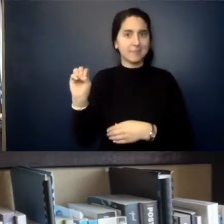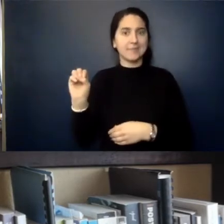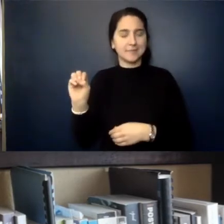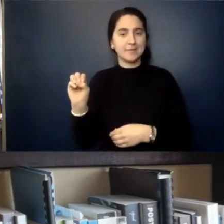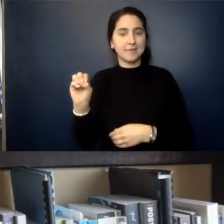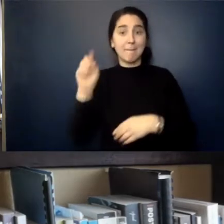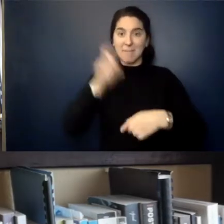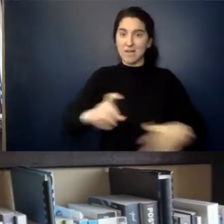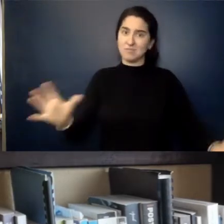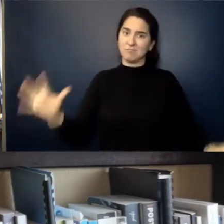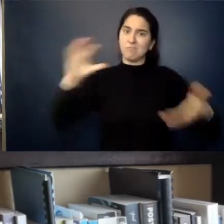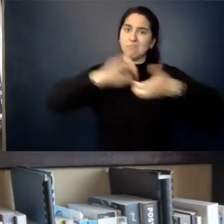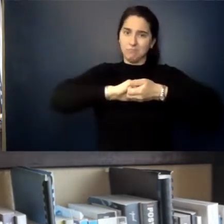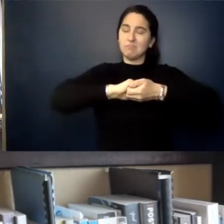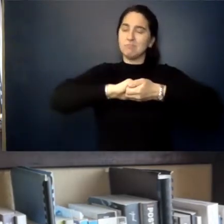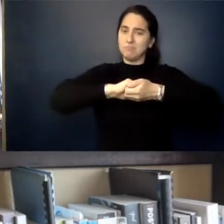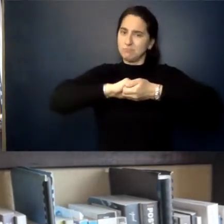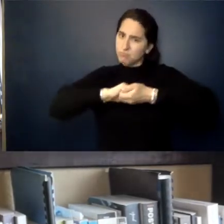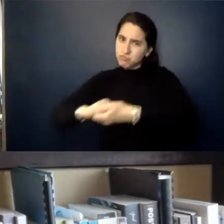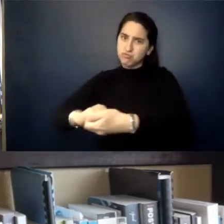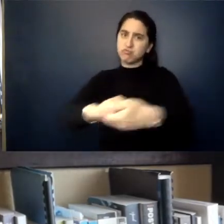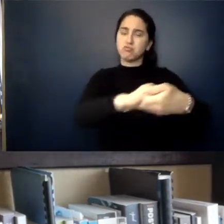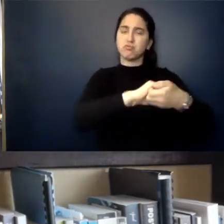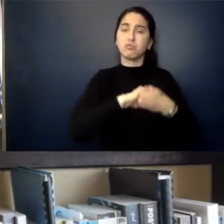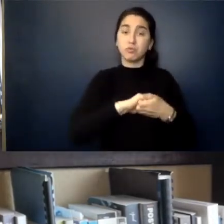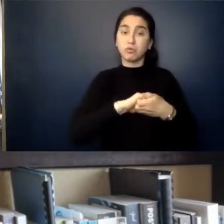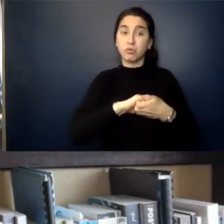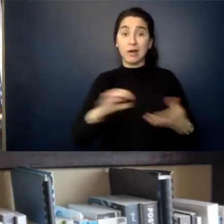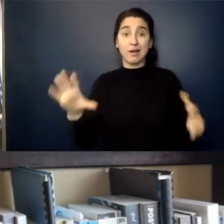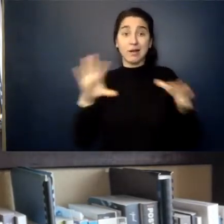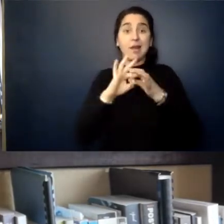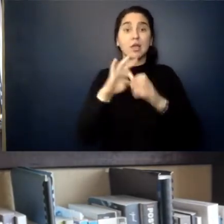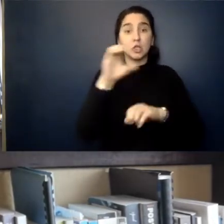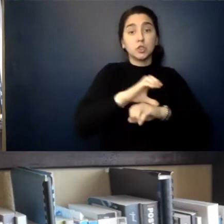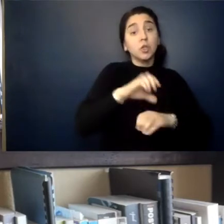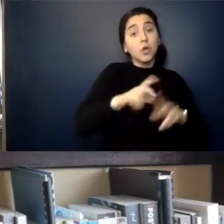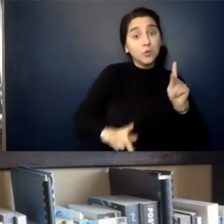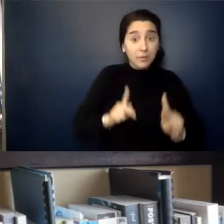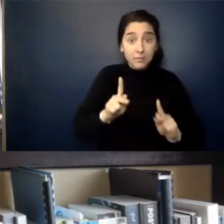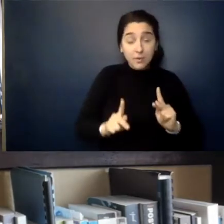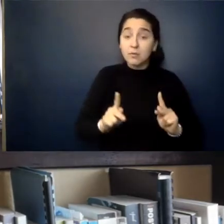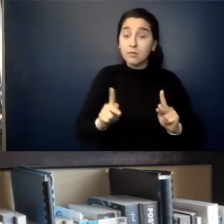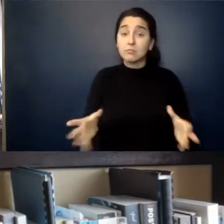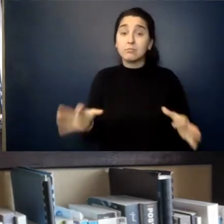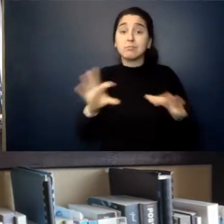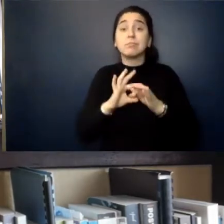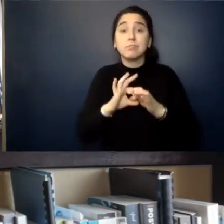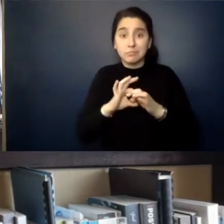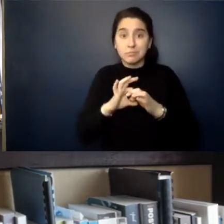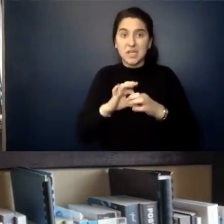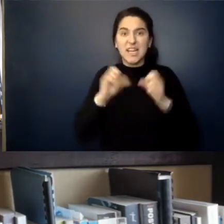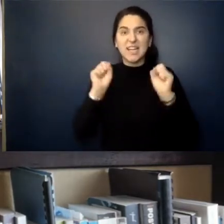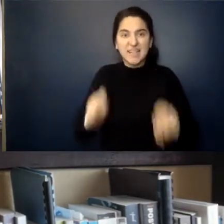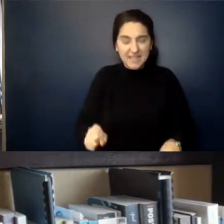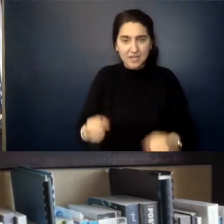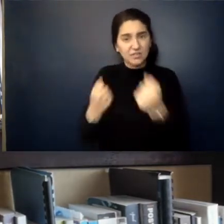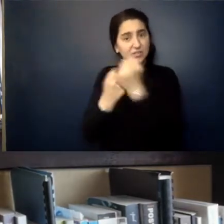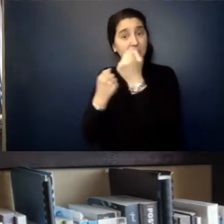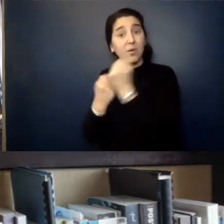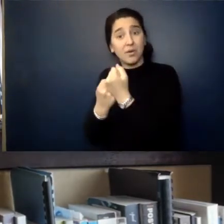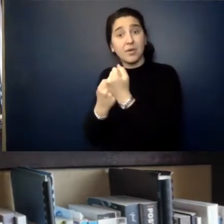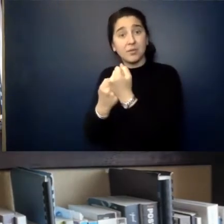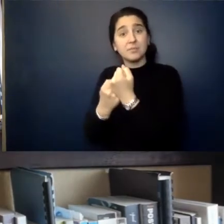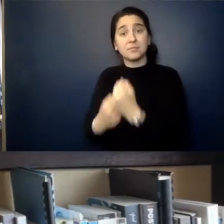against hydroelectric companies or energy production companies